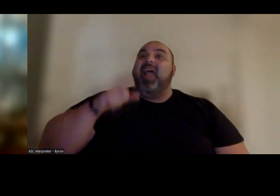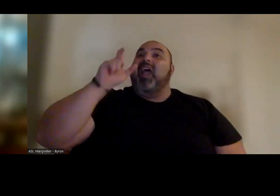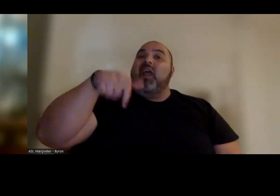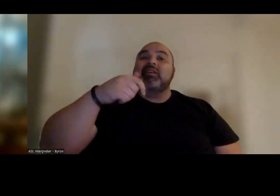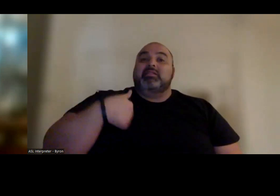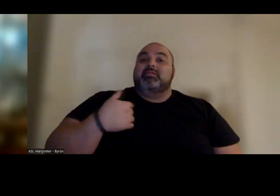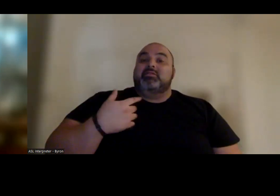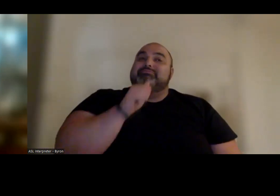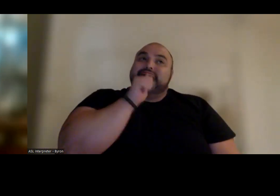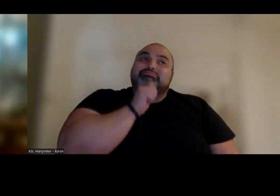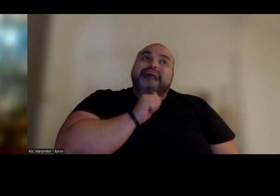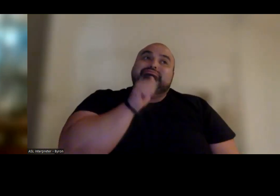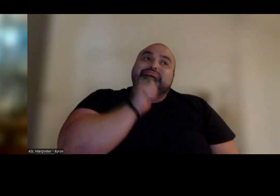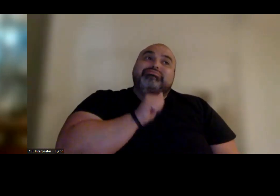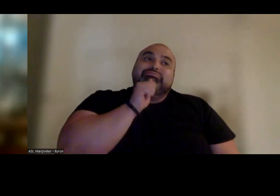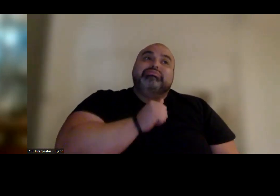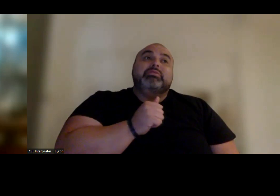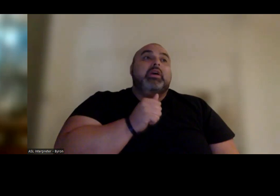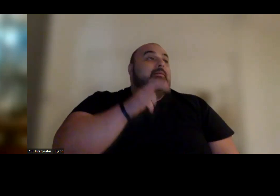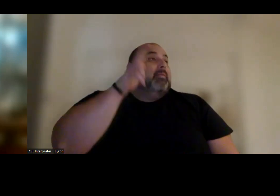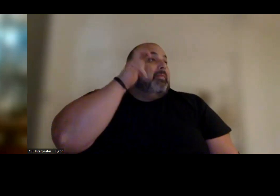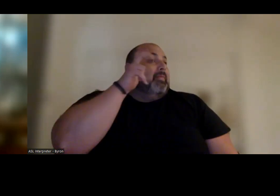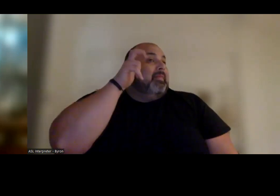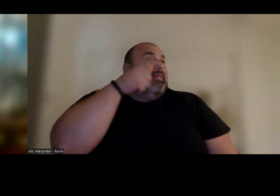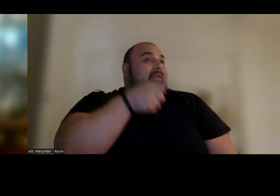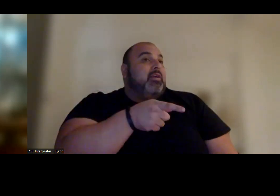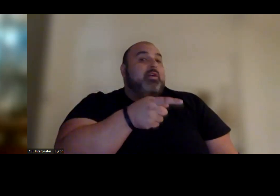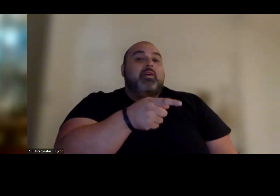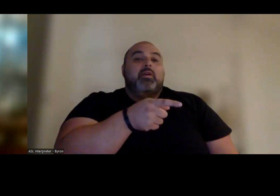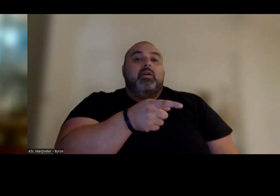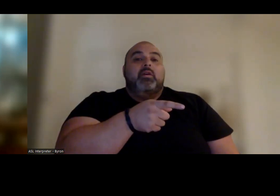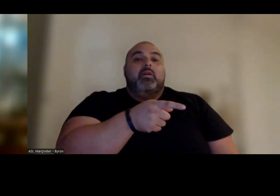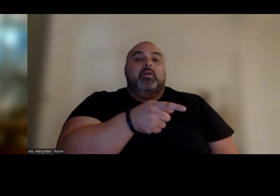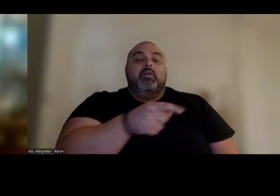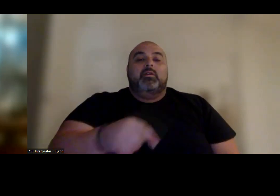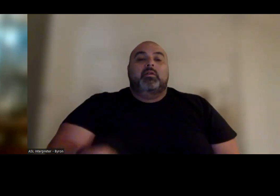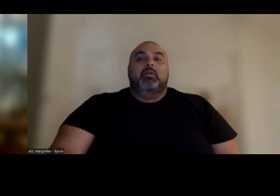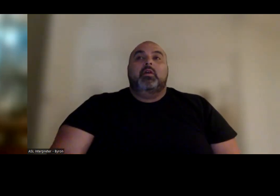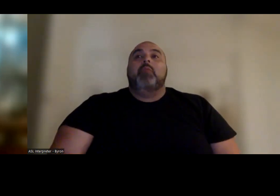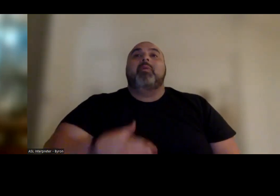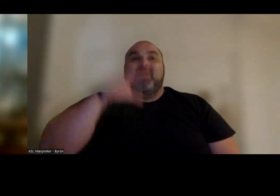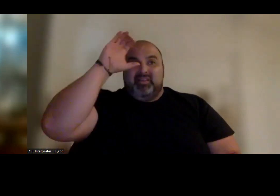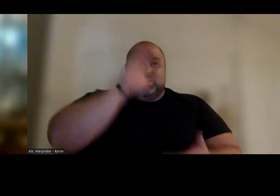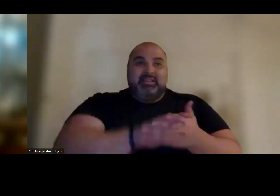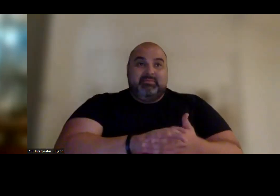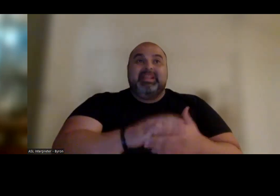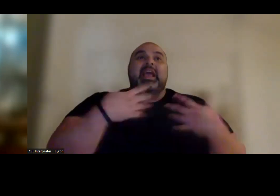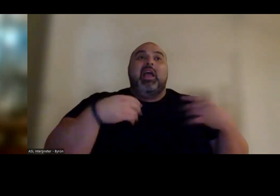as I watched or listened. Only offered that landline to my husband declining in hell.